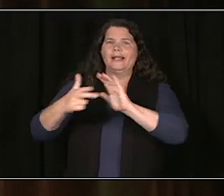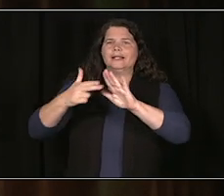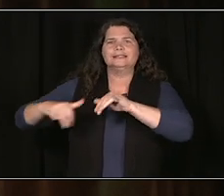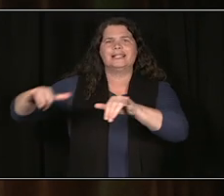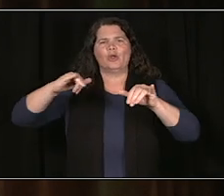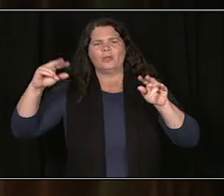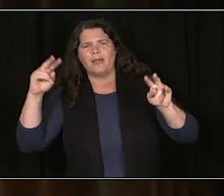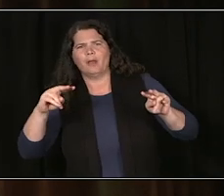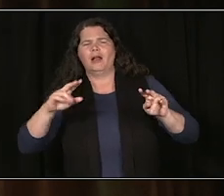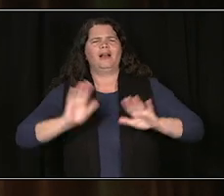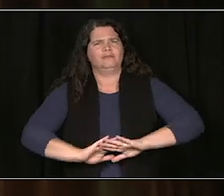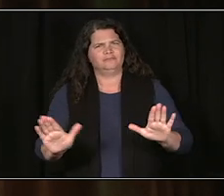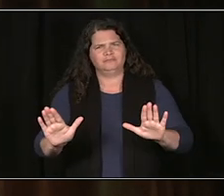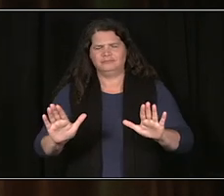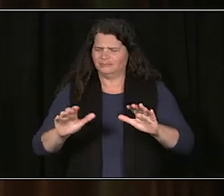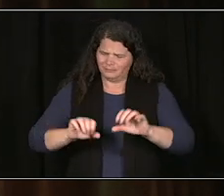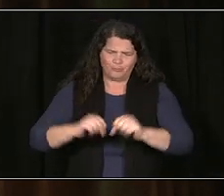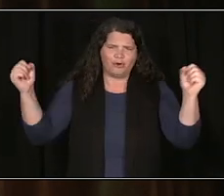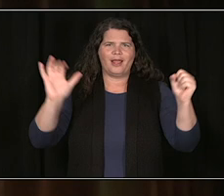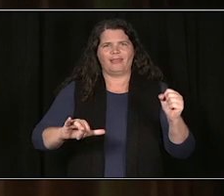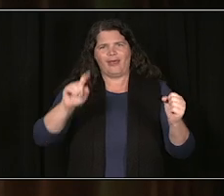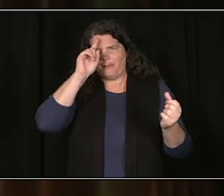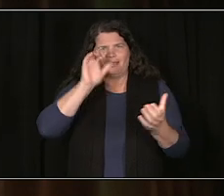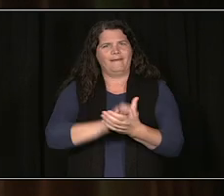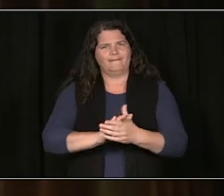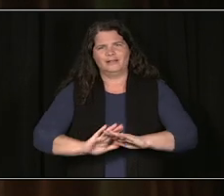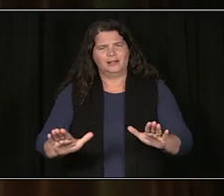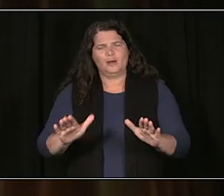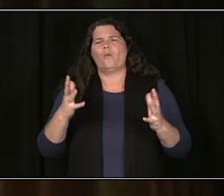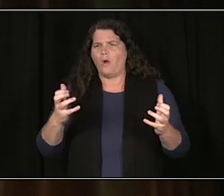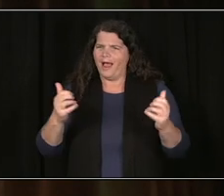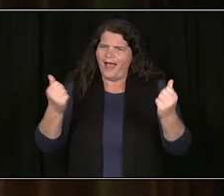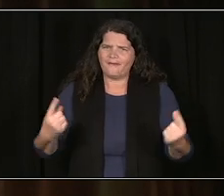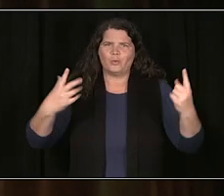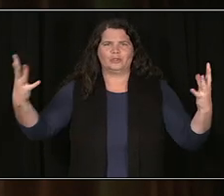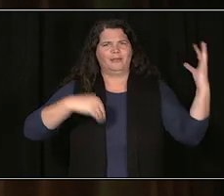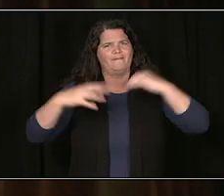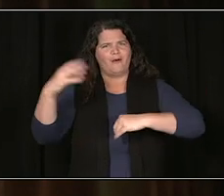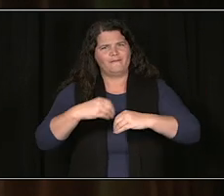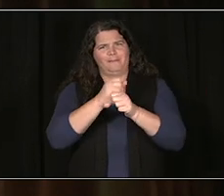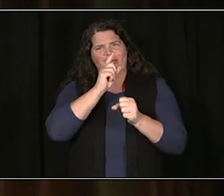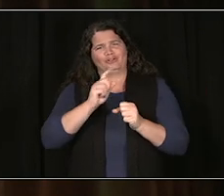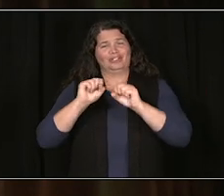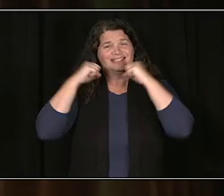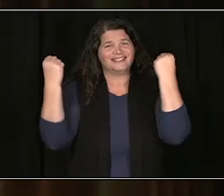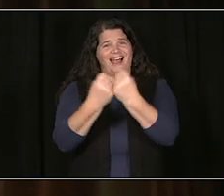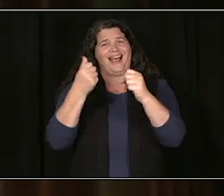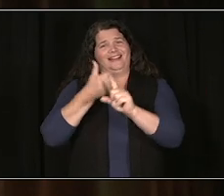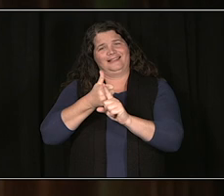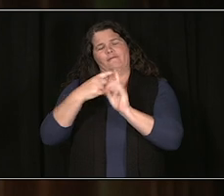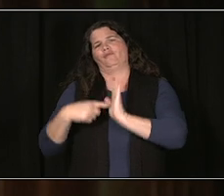and build a more inclusive business and really a more inclusive society. And making sure that the leaders of the